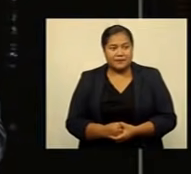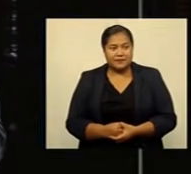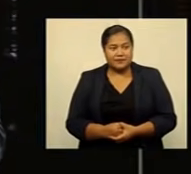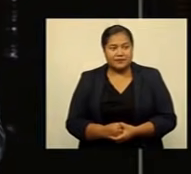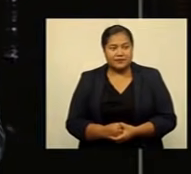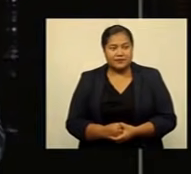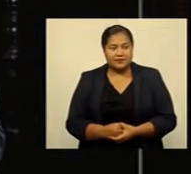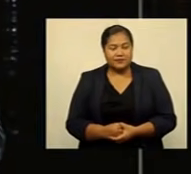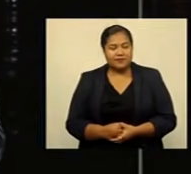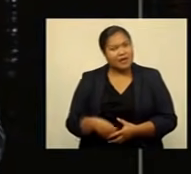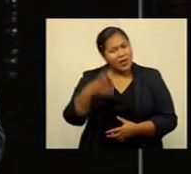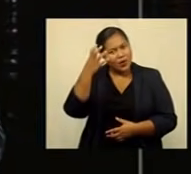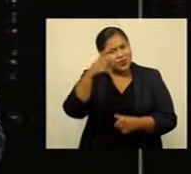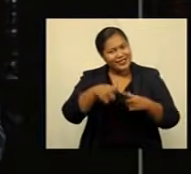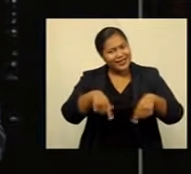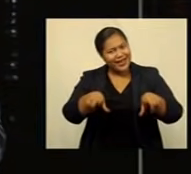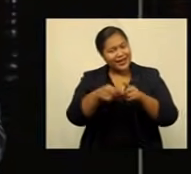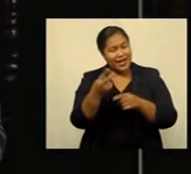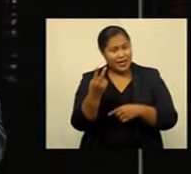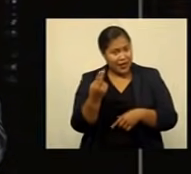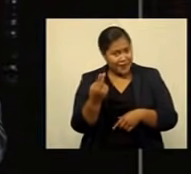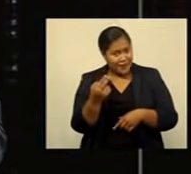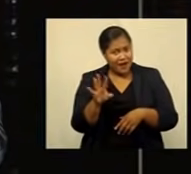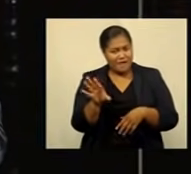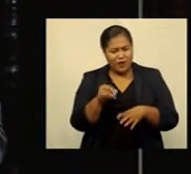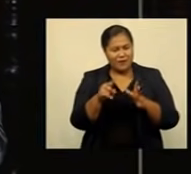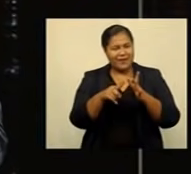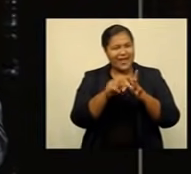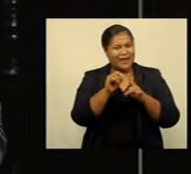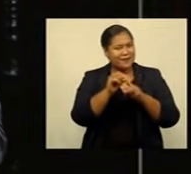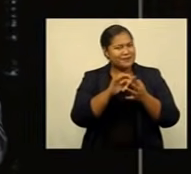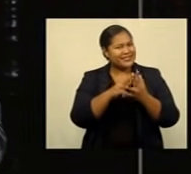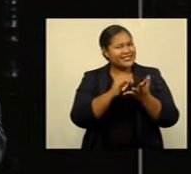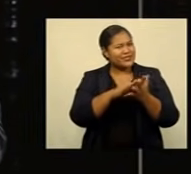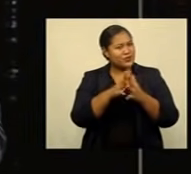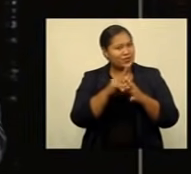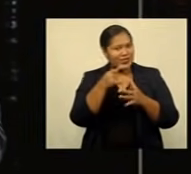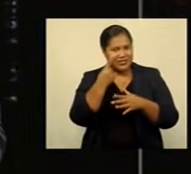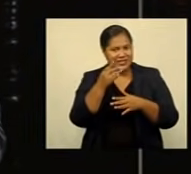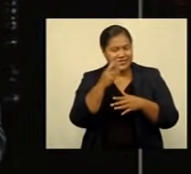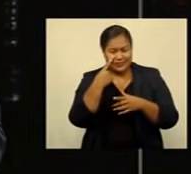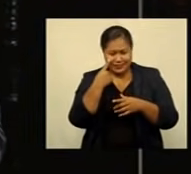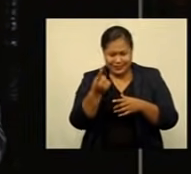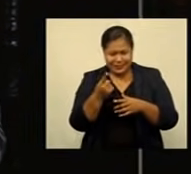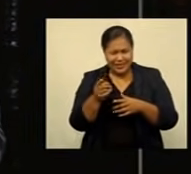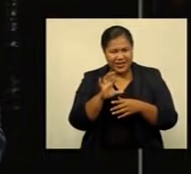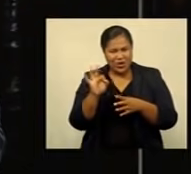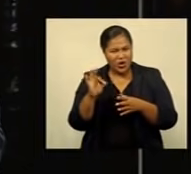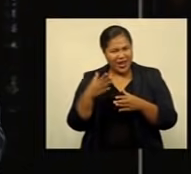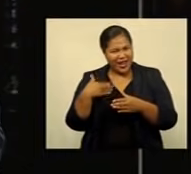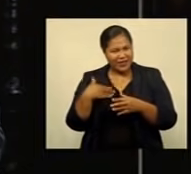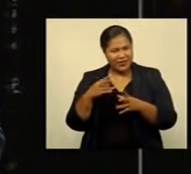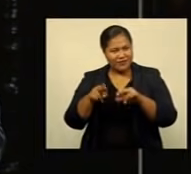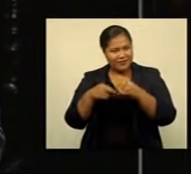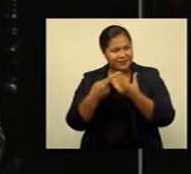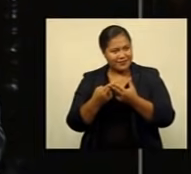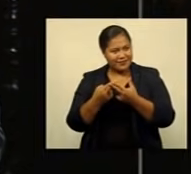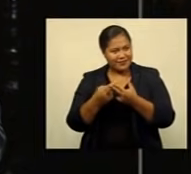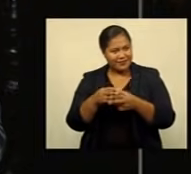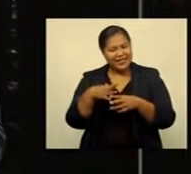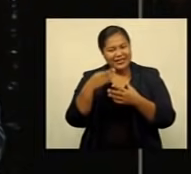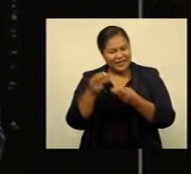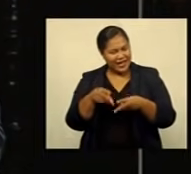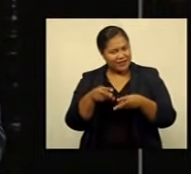A Queensland couple from Ipswich who saw an unhealthy power struggle in their relationship took steps to fix